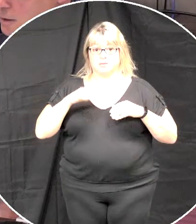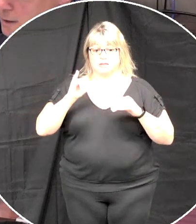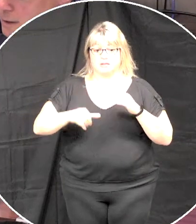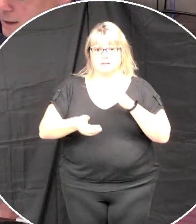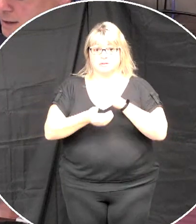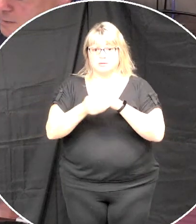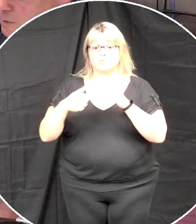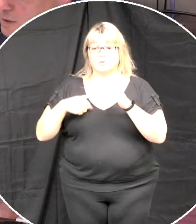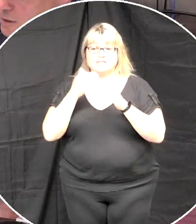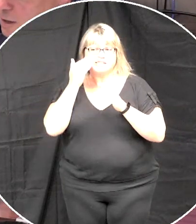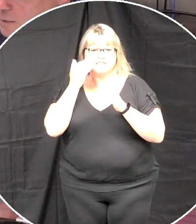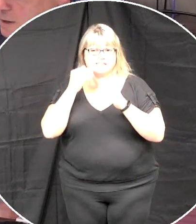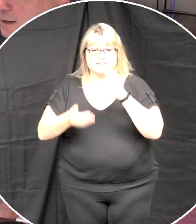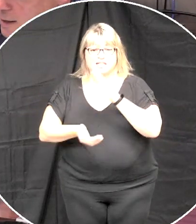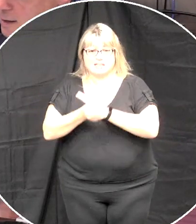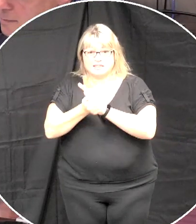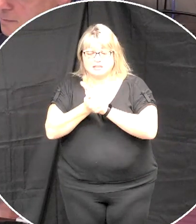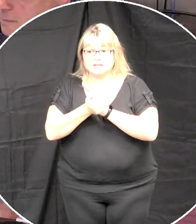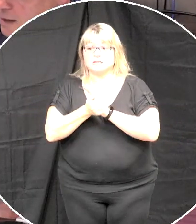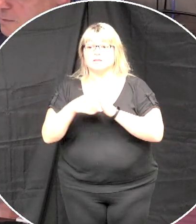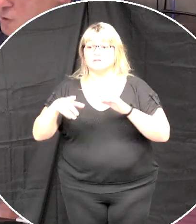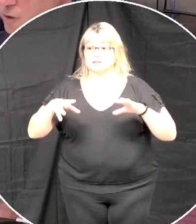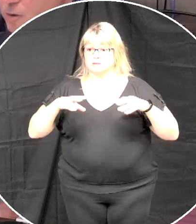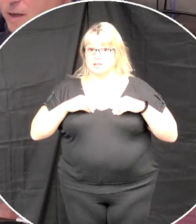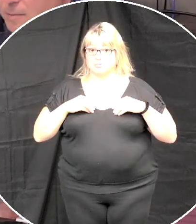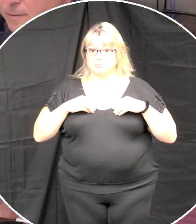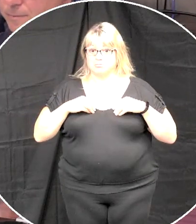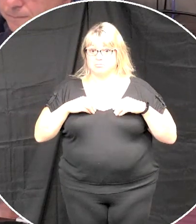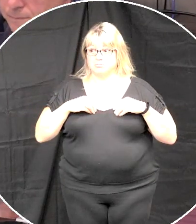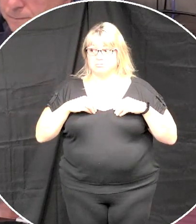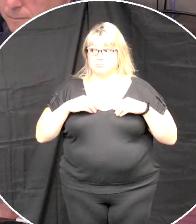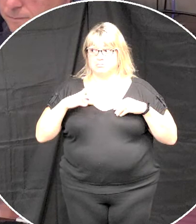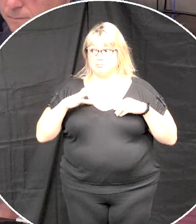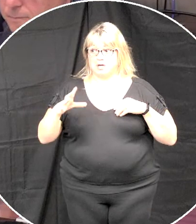addition. So at this time, can I get a motion to accept?